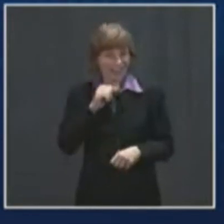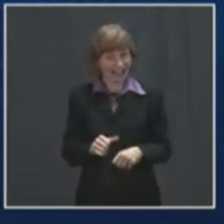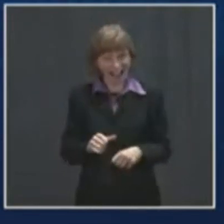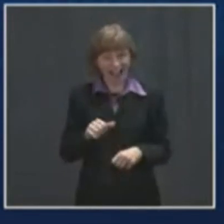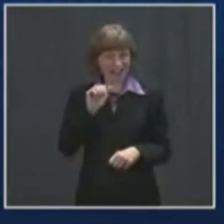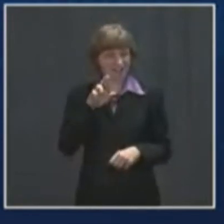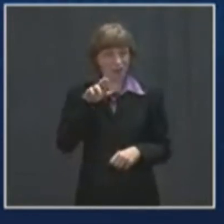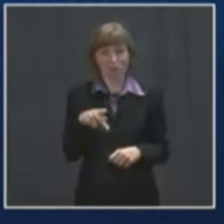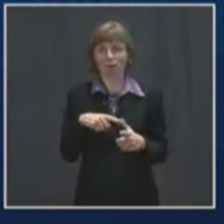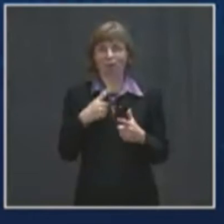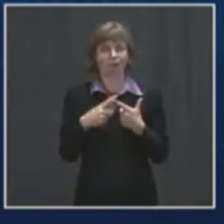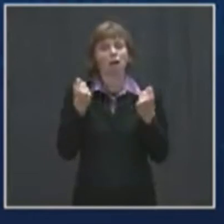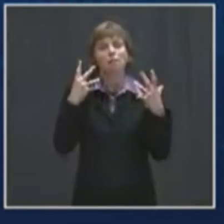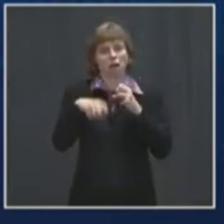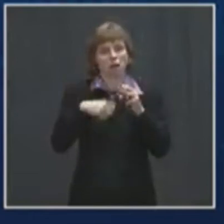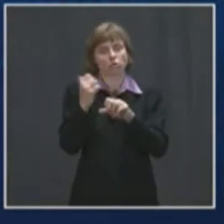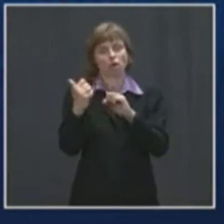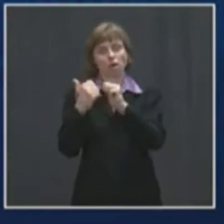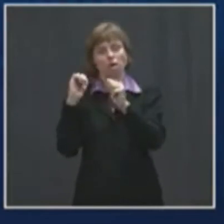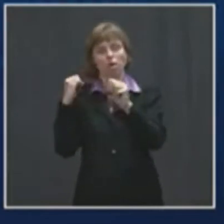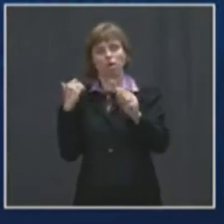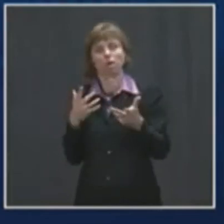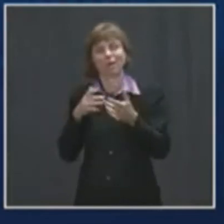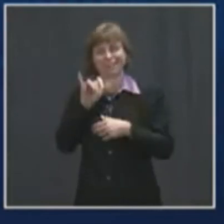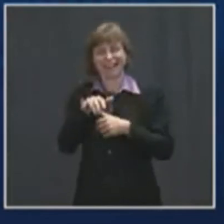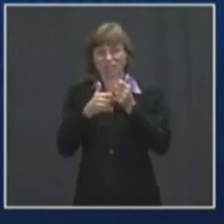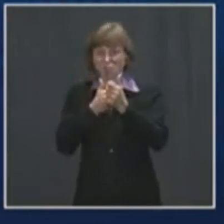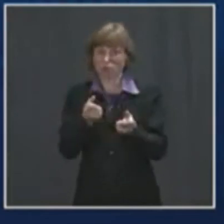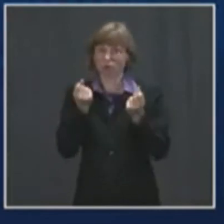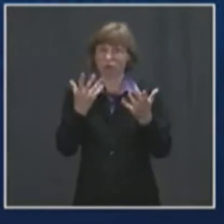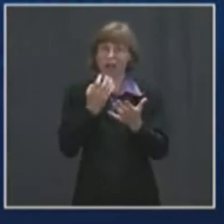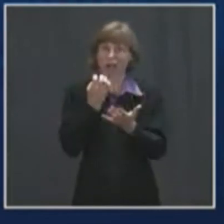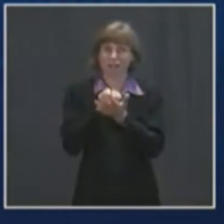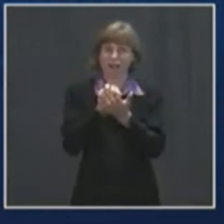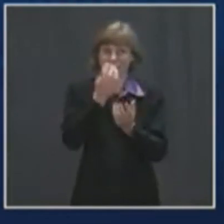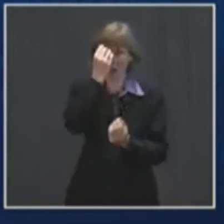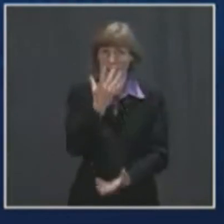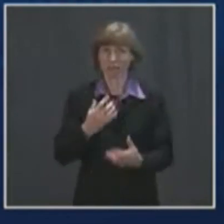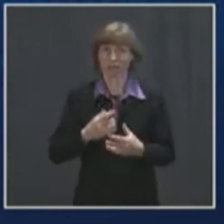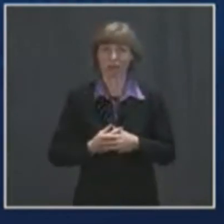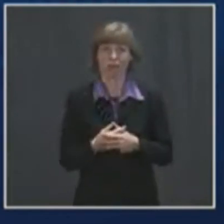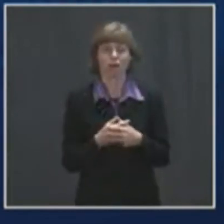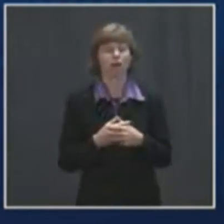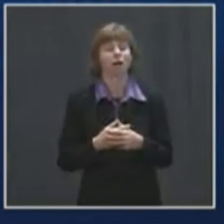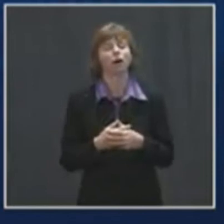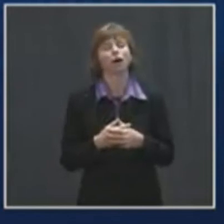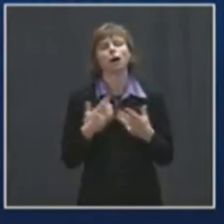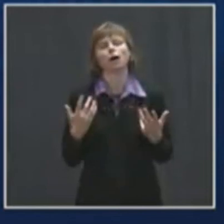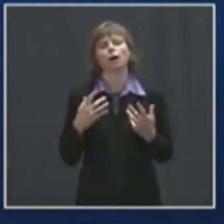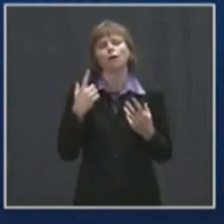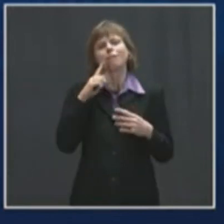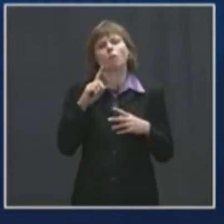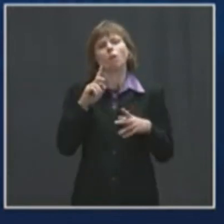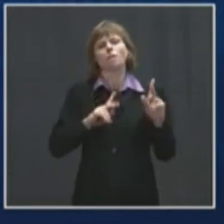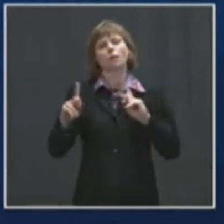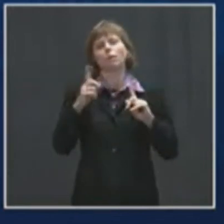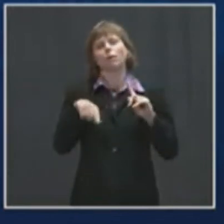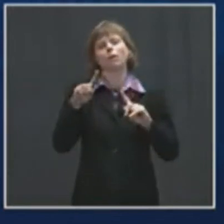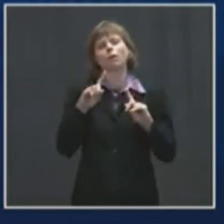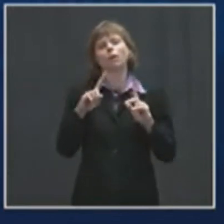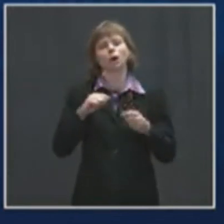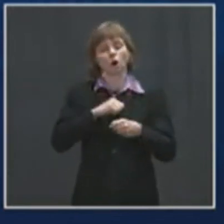lot of economic data, where we need to be. And then from the public health aspect of it, considering the coronavirus numbers are still